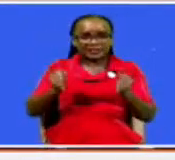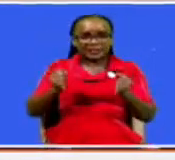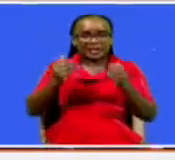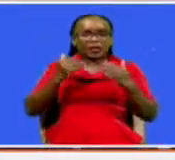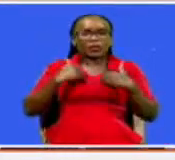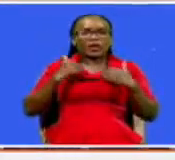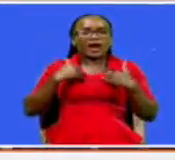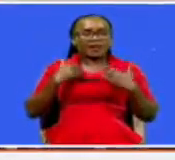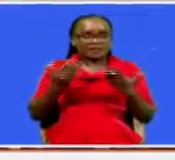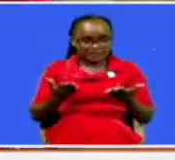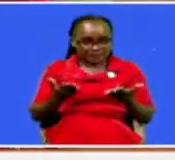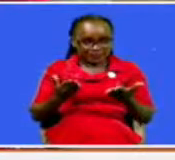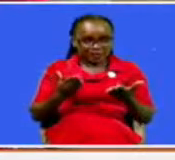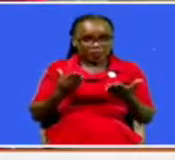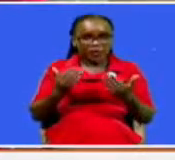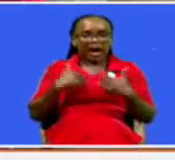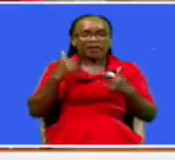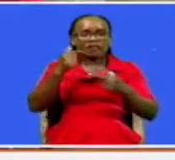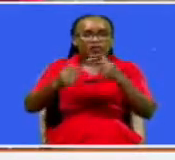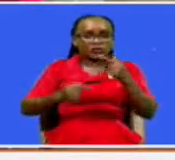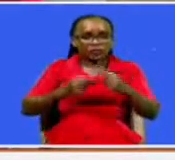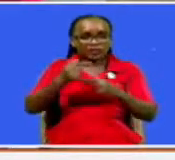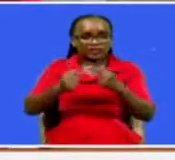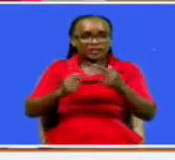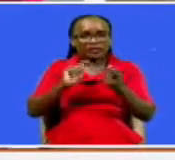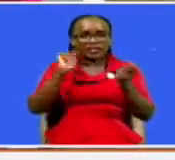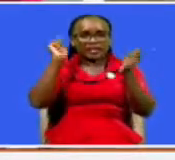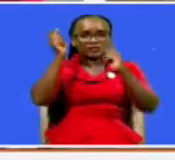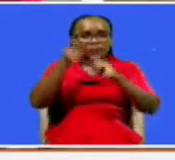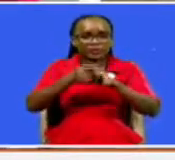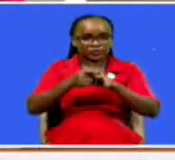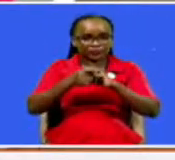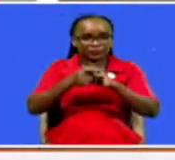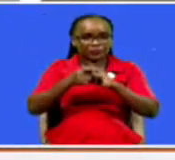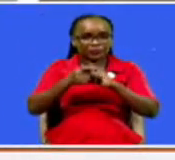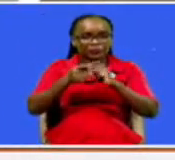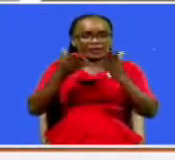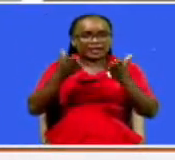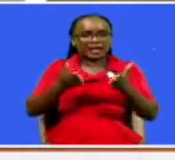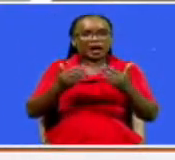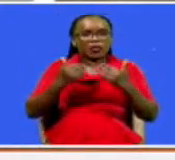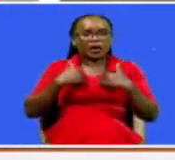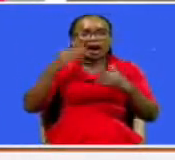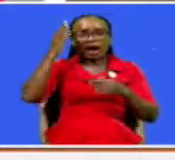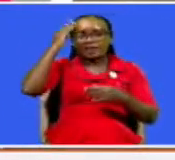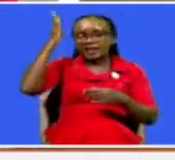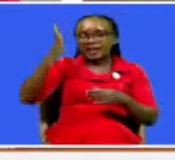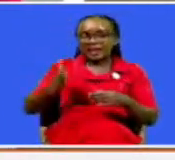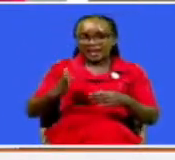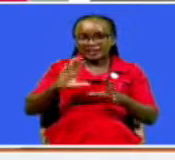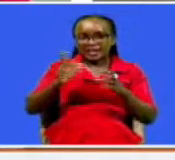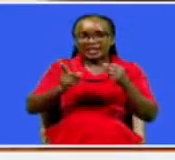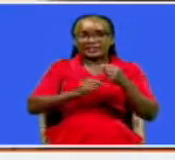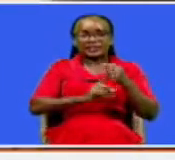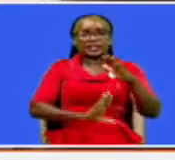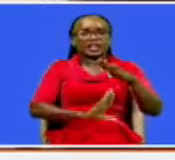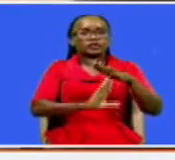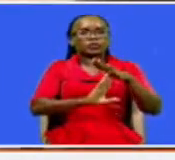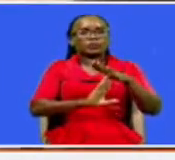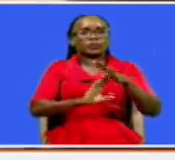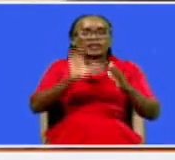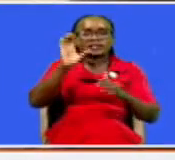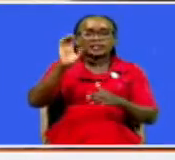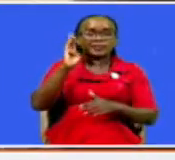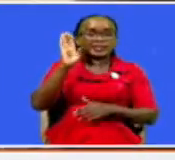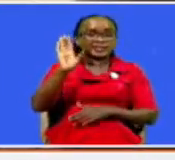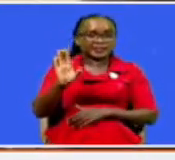past 5 years has been undergoing serious transformation. Grade 6 learners, which is the pioneer class for the